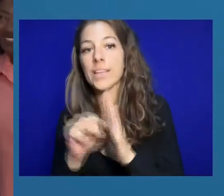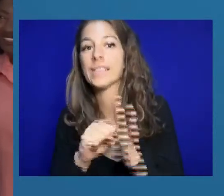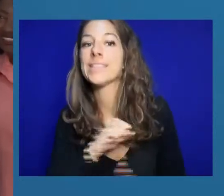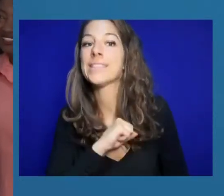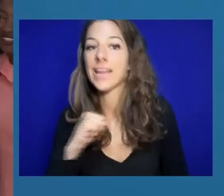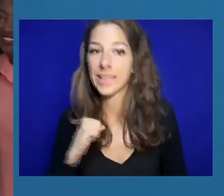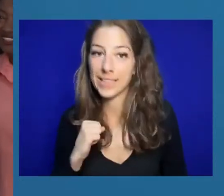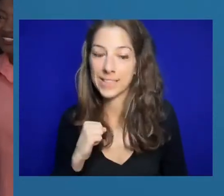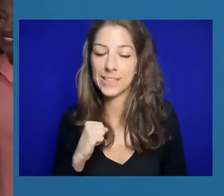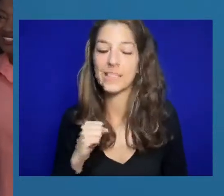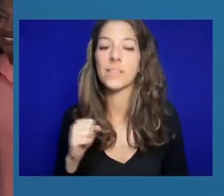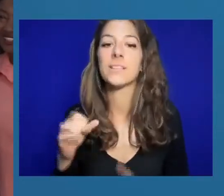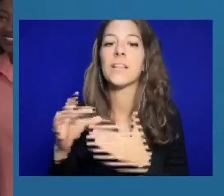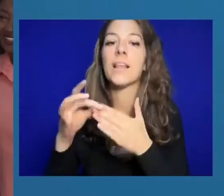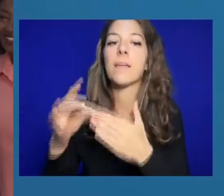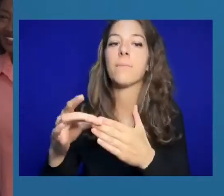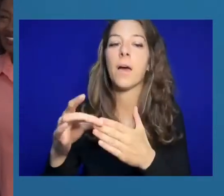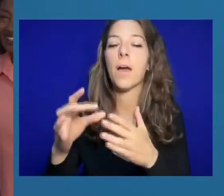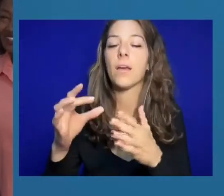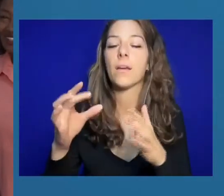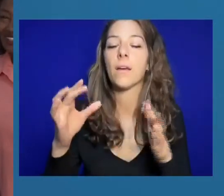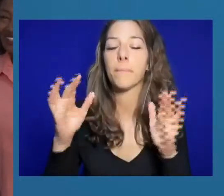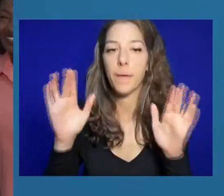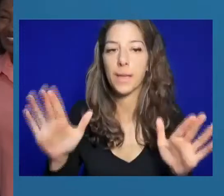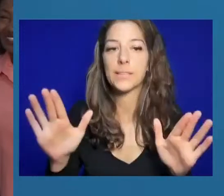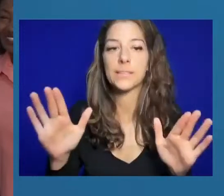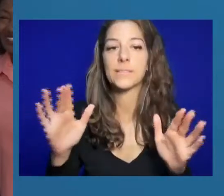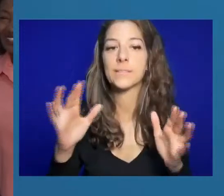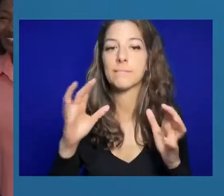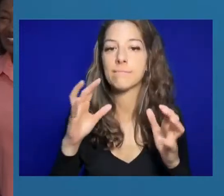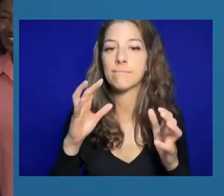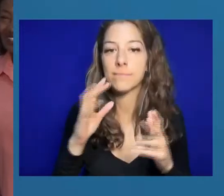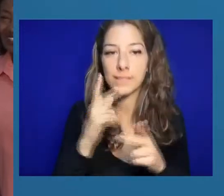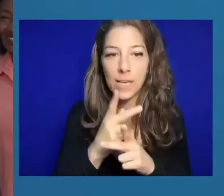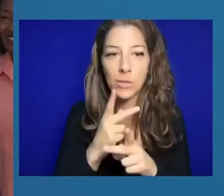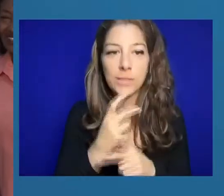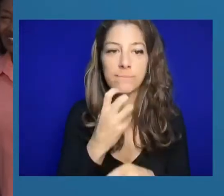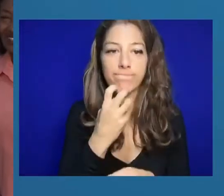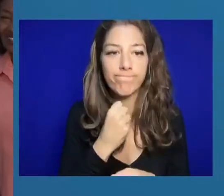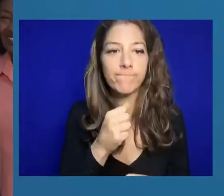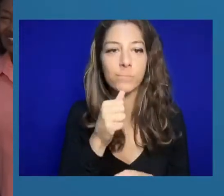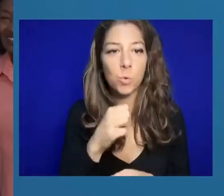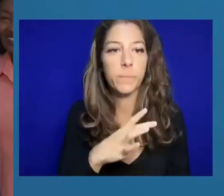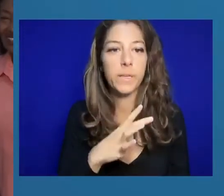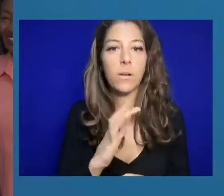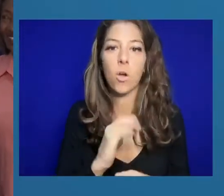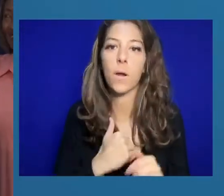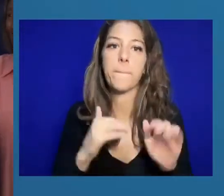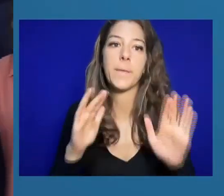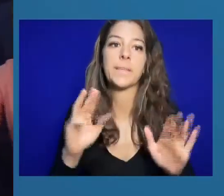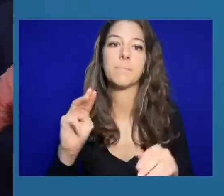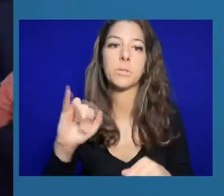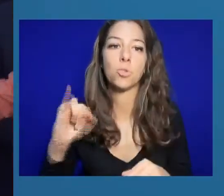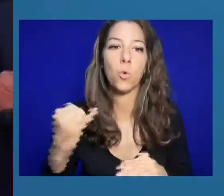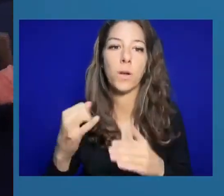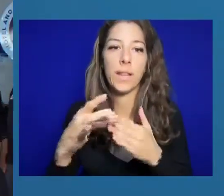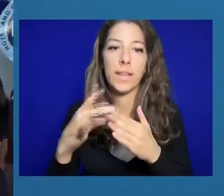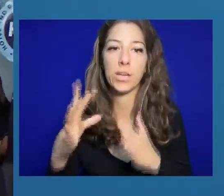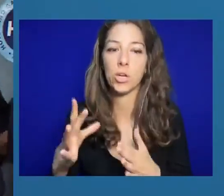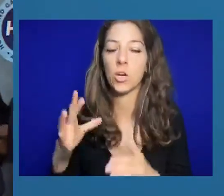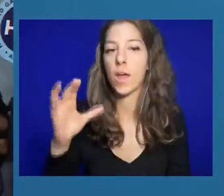is led by an extraordinary, caring woman and our amazing Majority Leader, Andrea Stewart-Cousins.